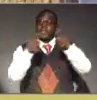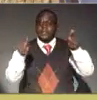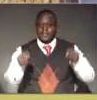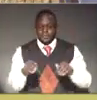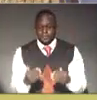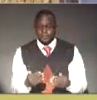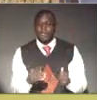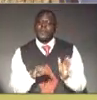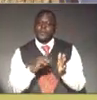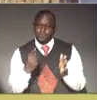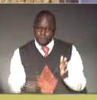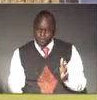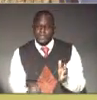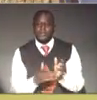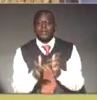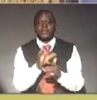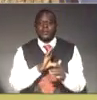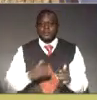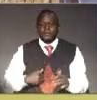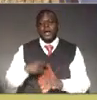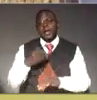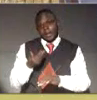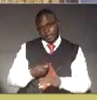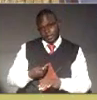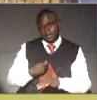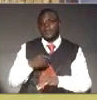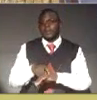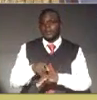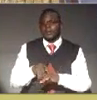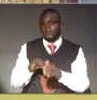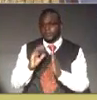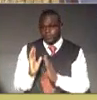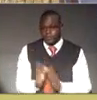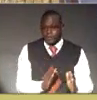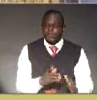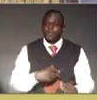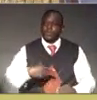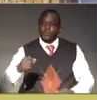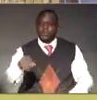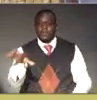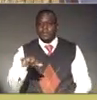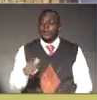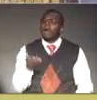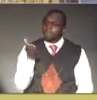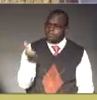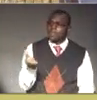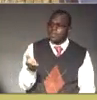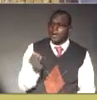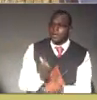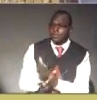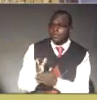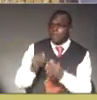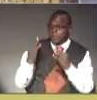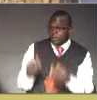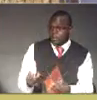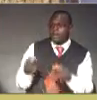it implies that Jesus took time to prepare ahead of time for that. And when they went to the city, they found out actually the things